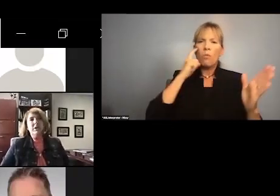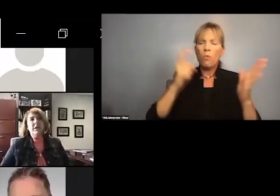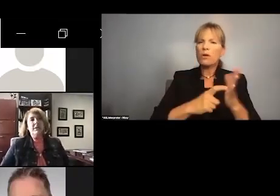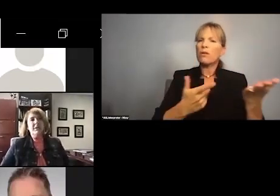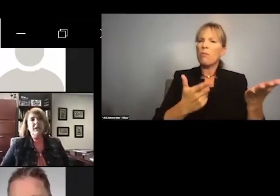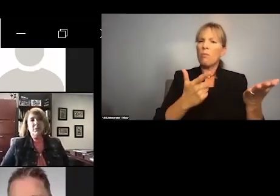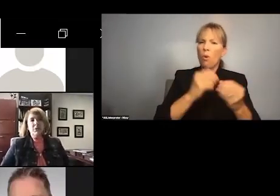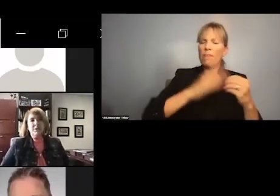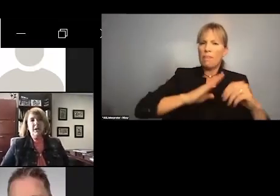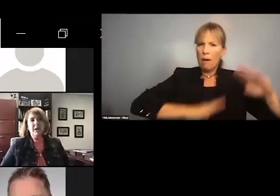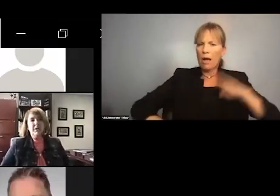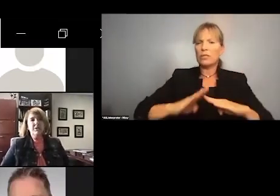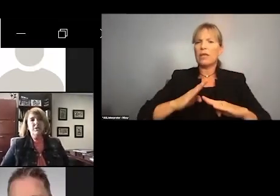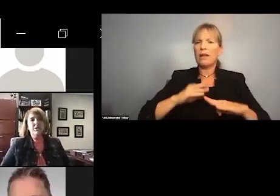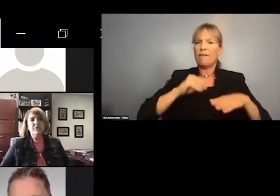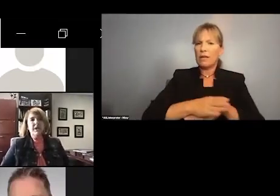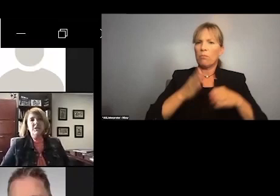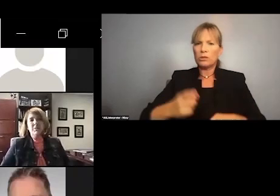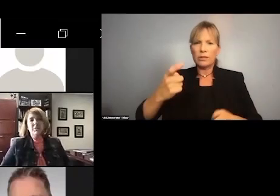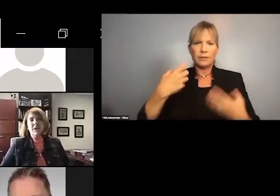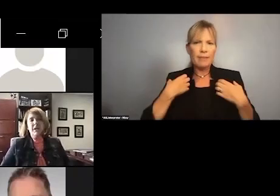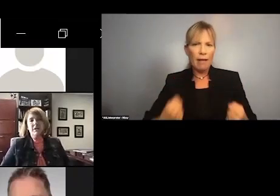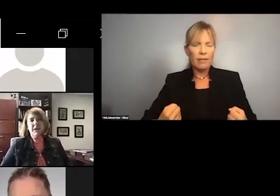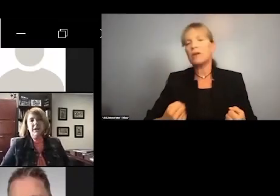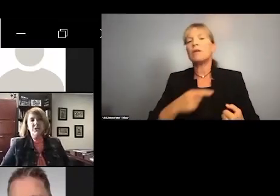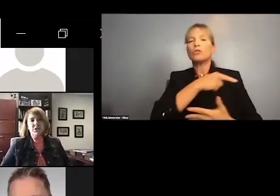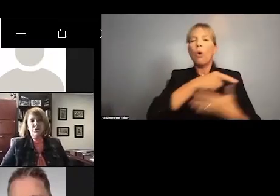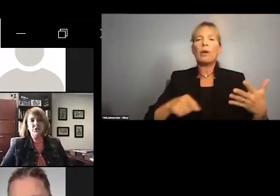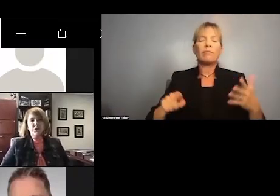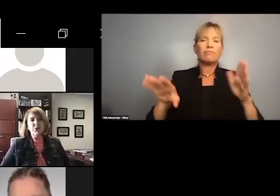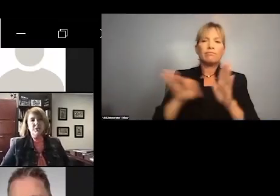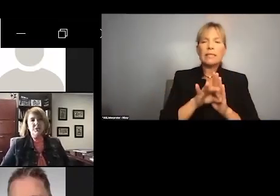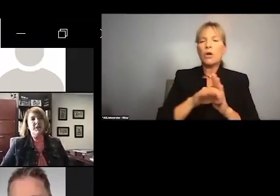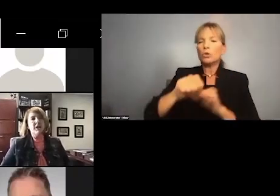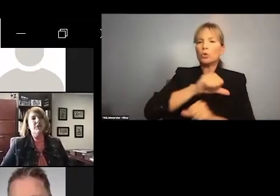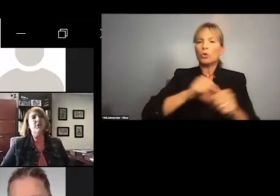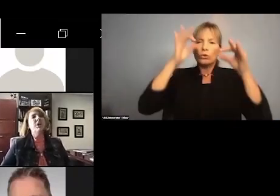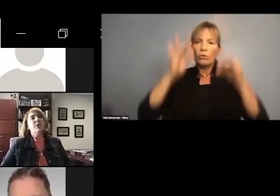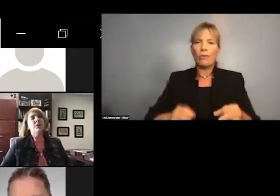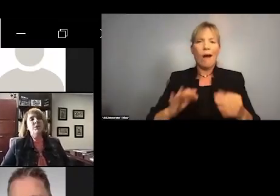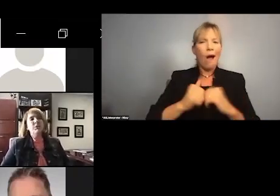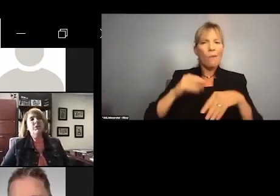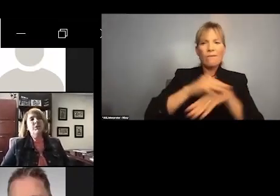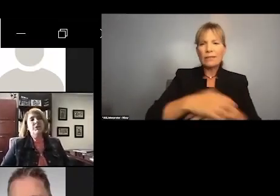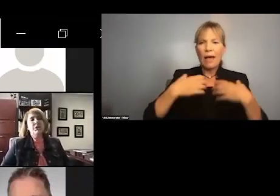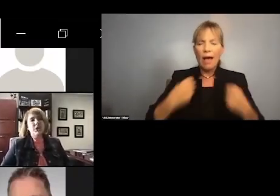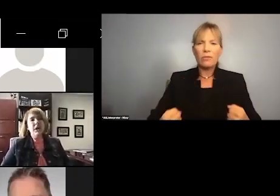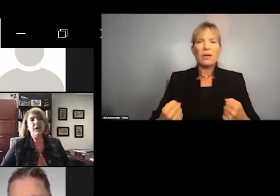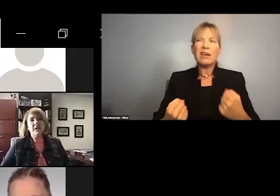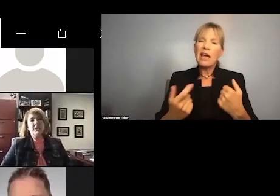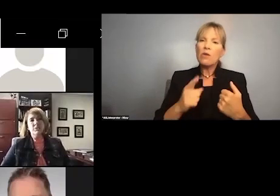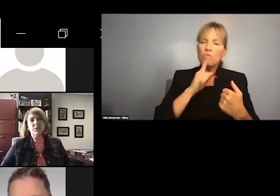biology that affect a person's health. And so these factors have been identified as the social determinants of health, which really reflect the